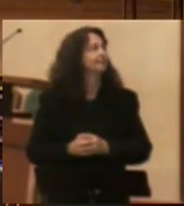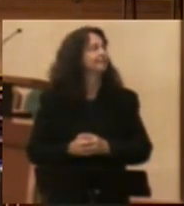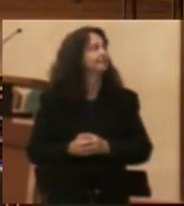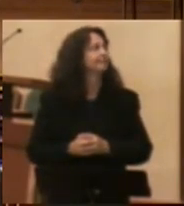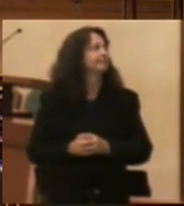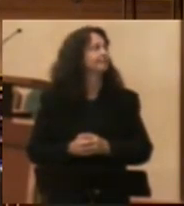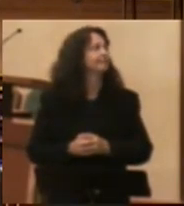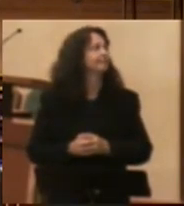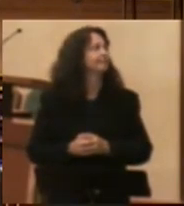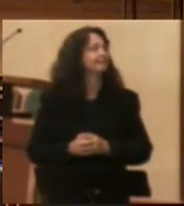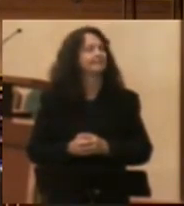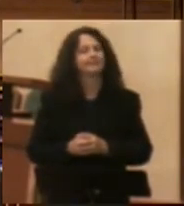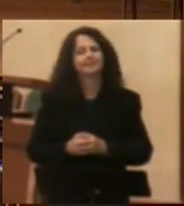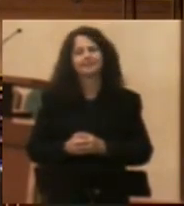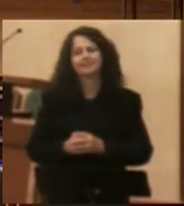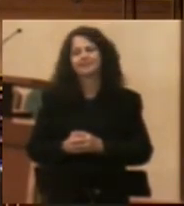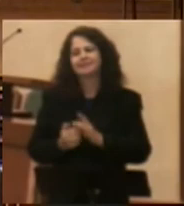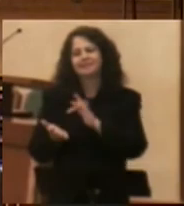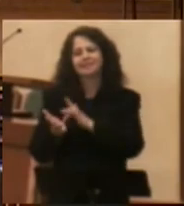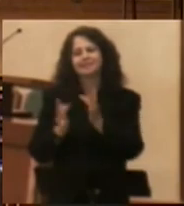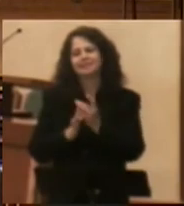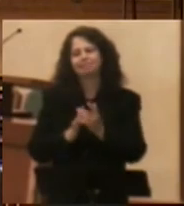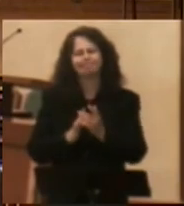Jesus was disappointed in Peter.